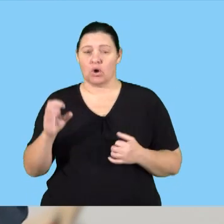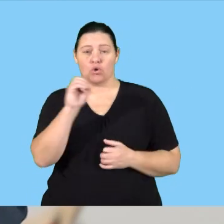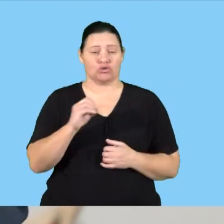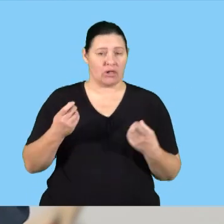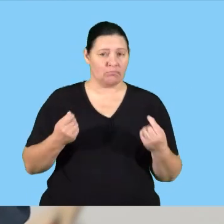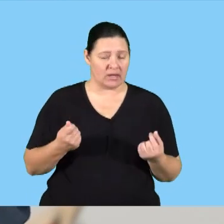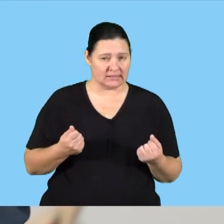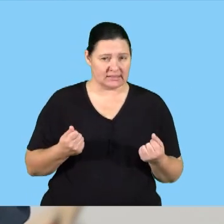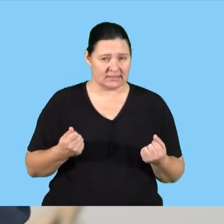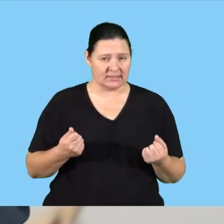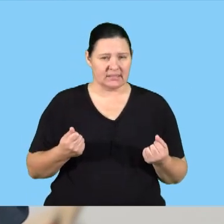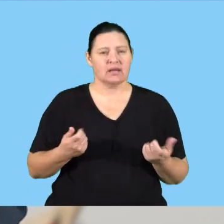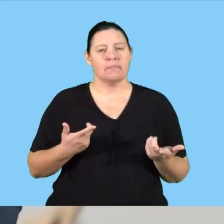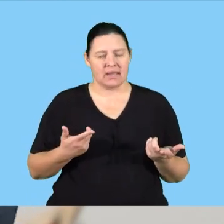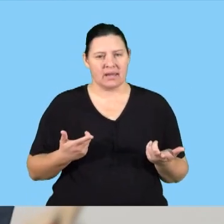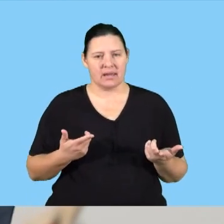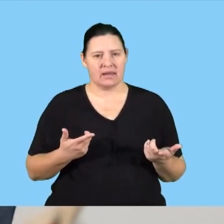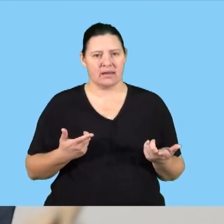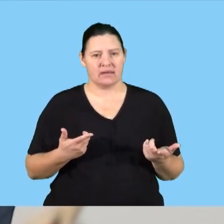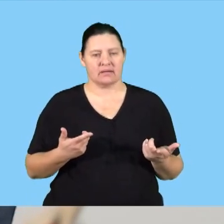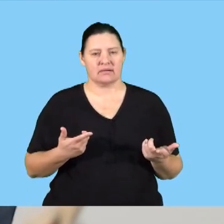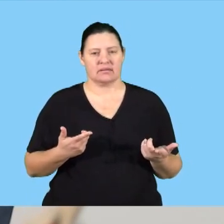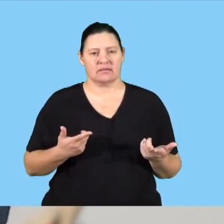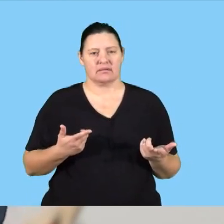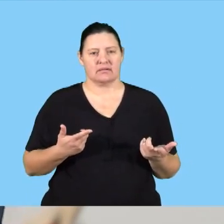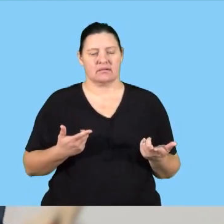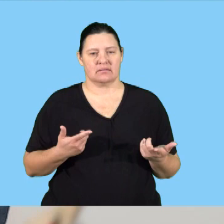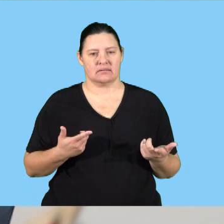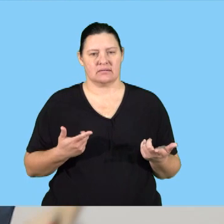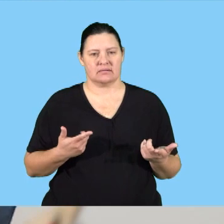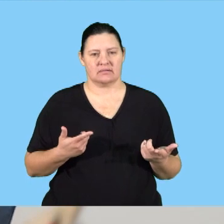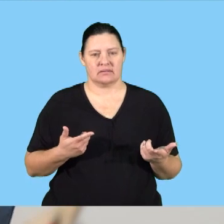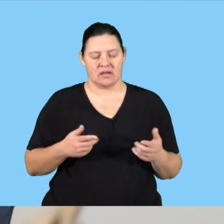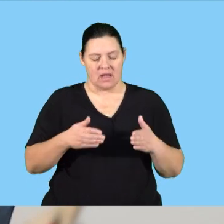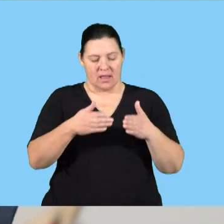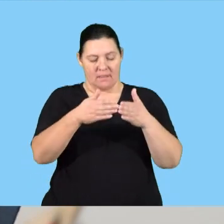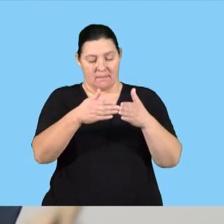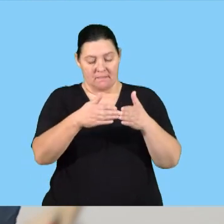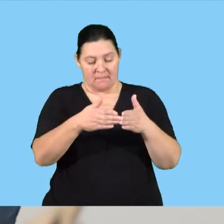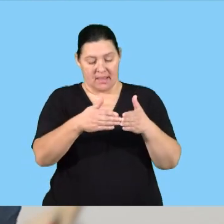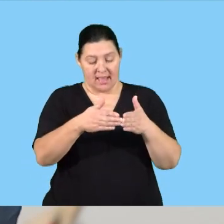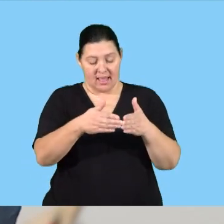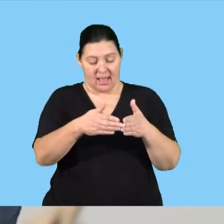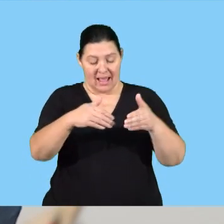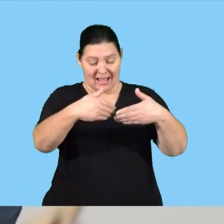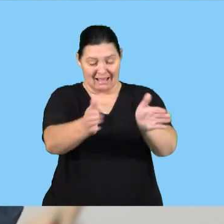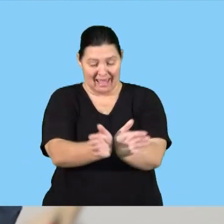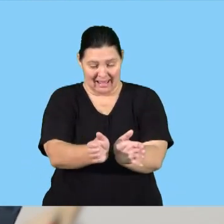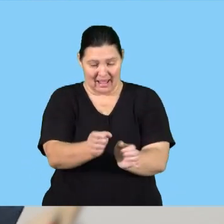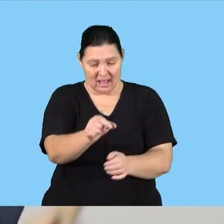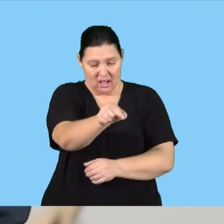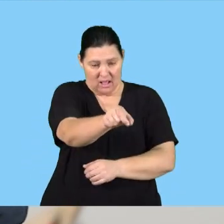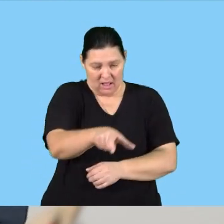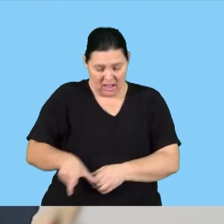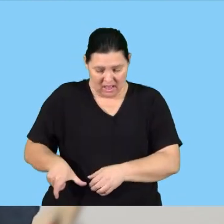the original price, it's like taking back the cut piece of cake